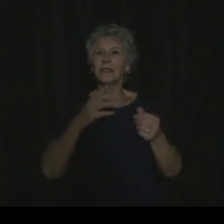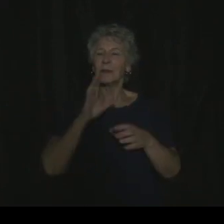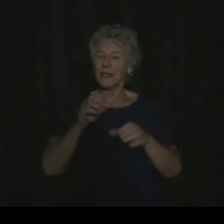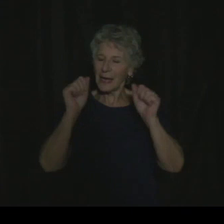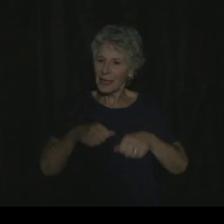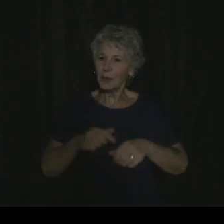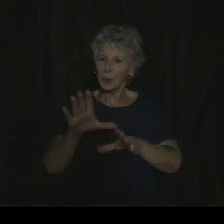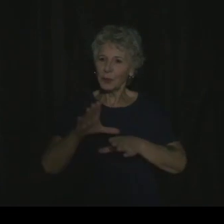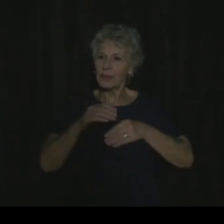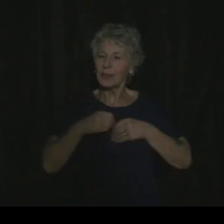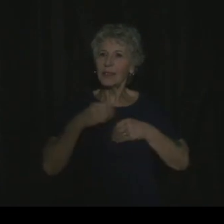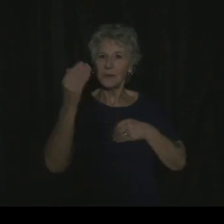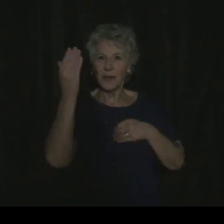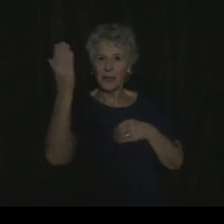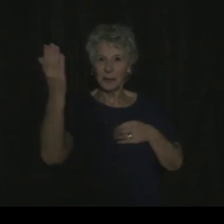him.